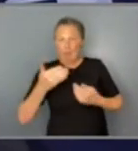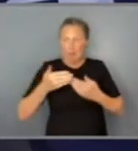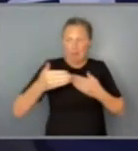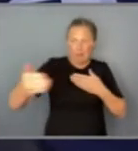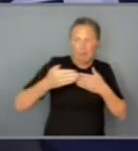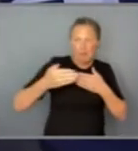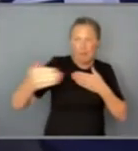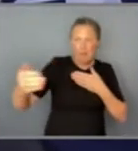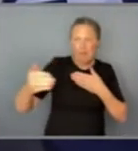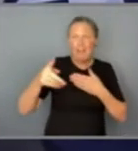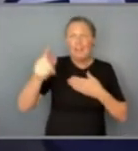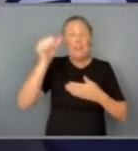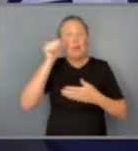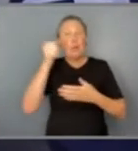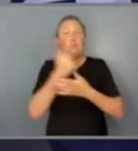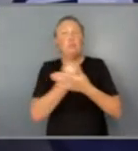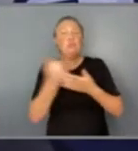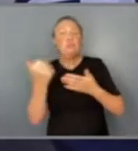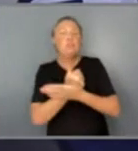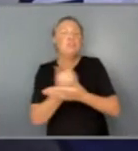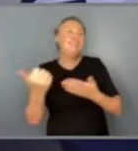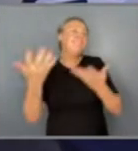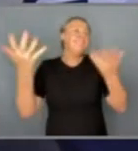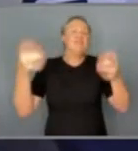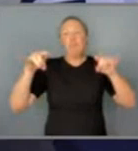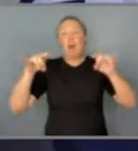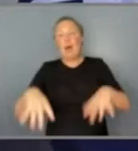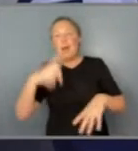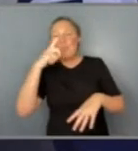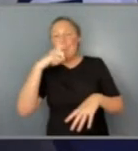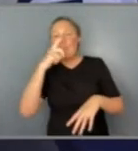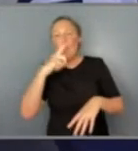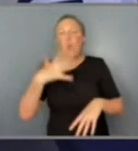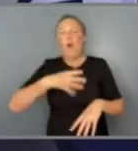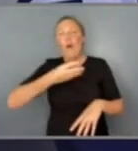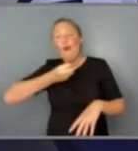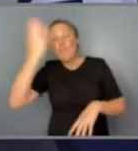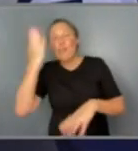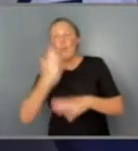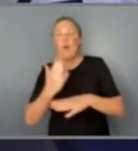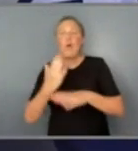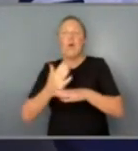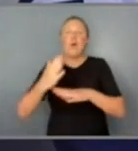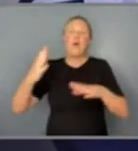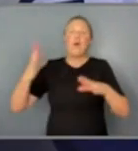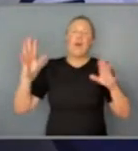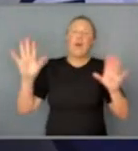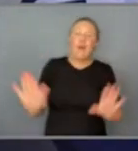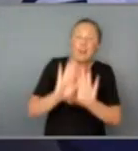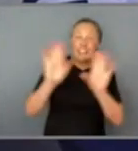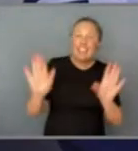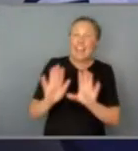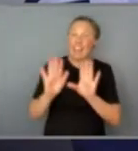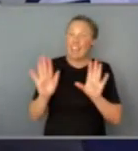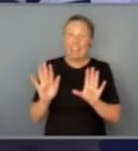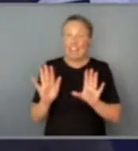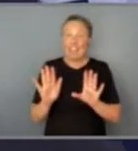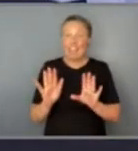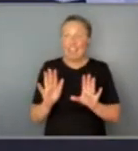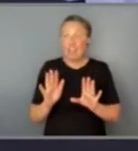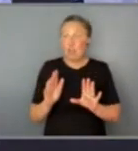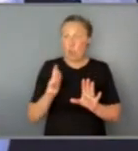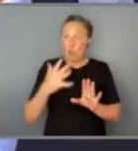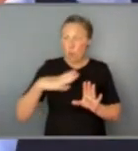normally, just like many other Australians, they'd be looking to take leave and do things like that. And this is an added incentive to keep